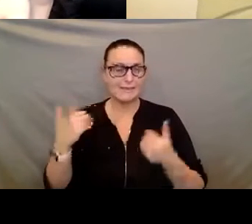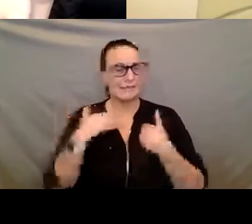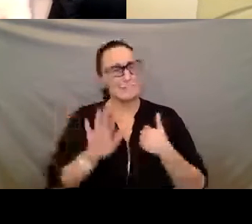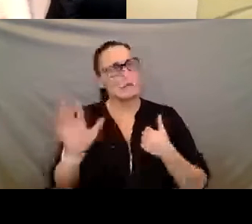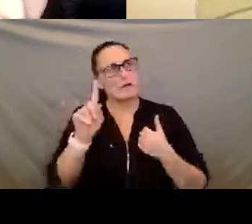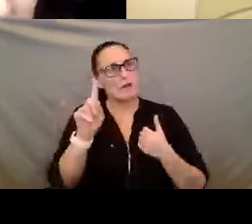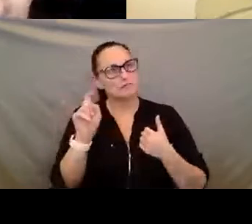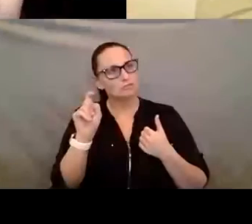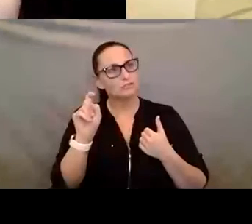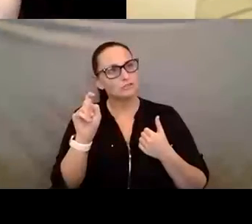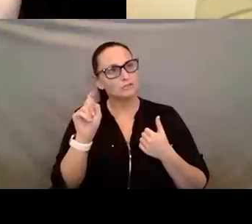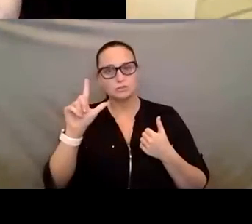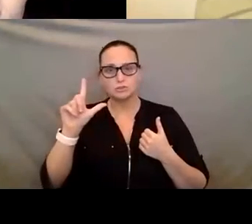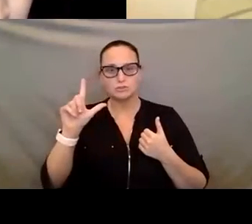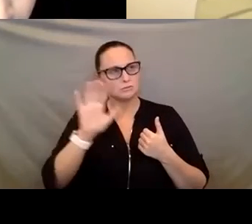about